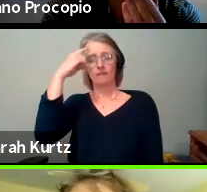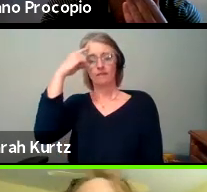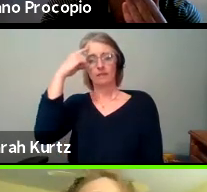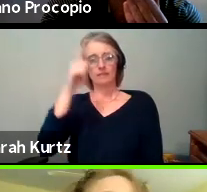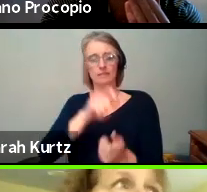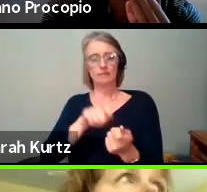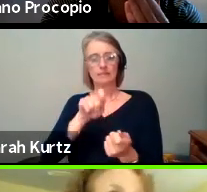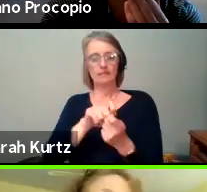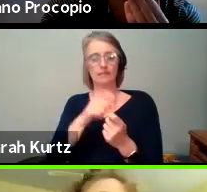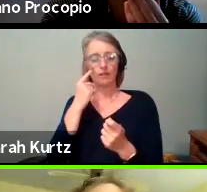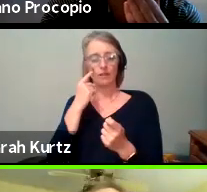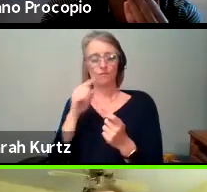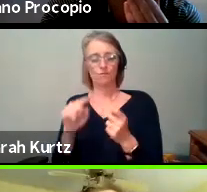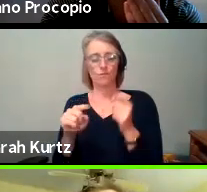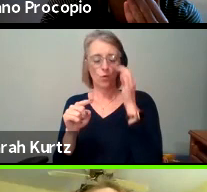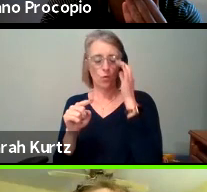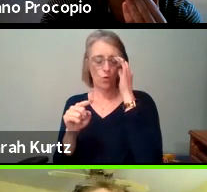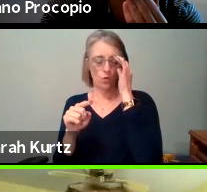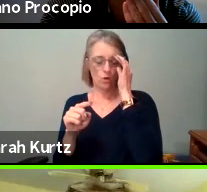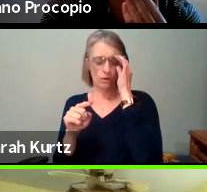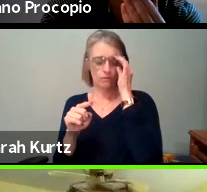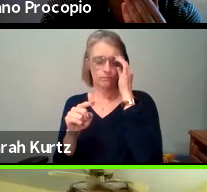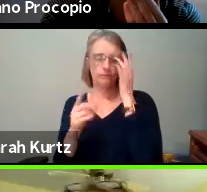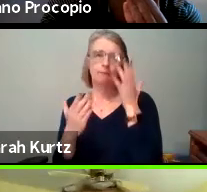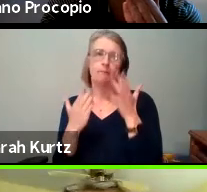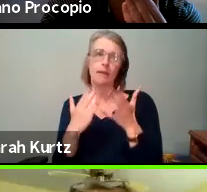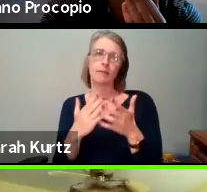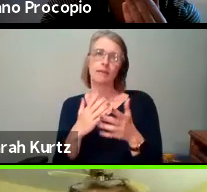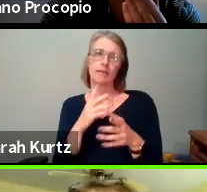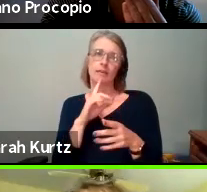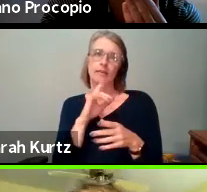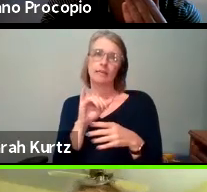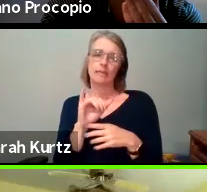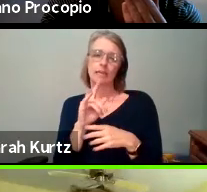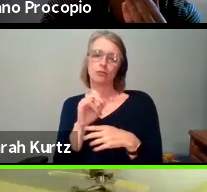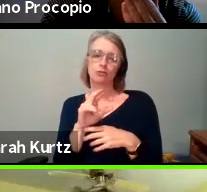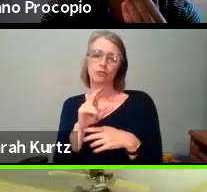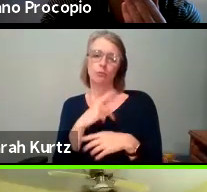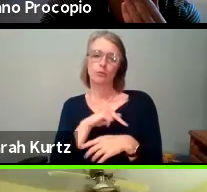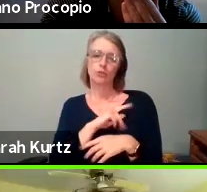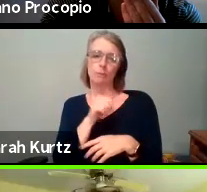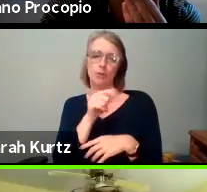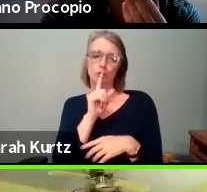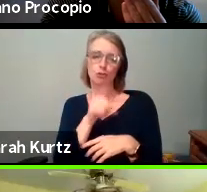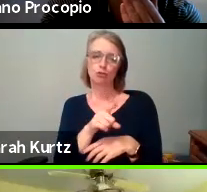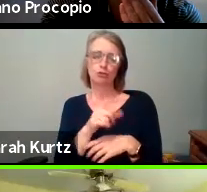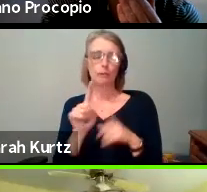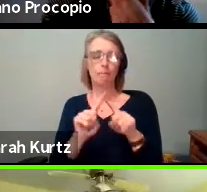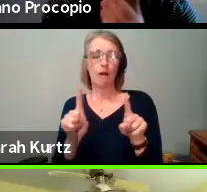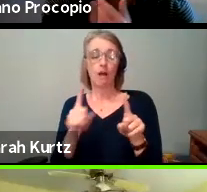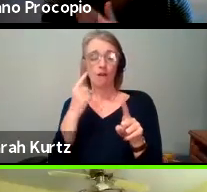for, and maybe this goes at the interpersonal level, I don't know, but for